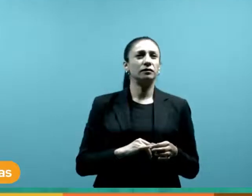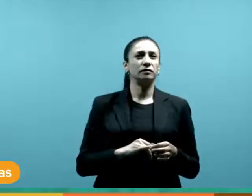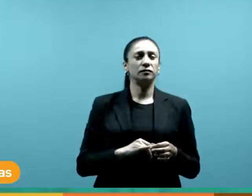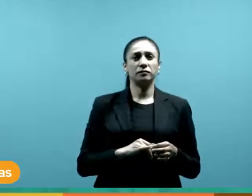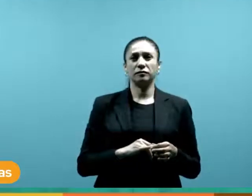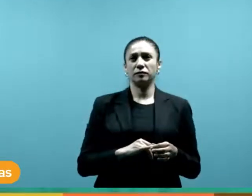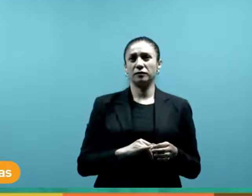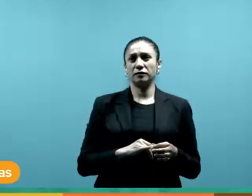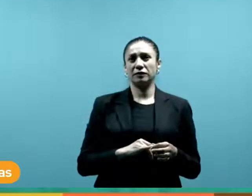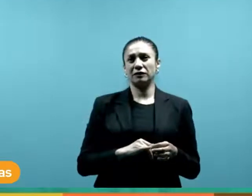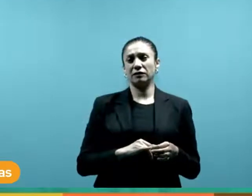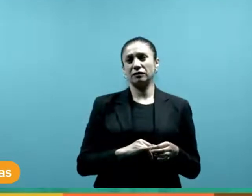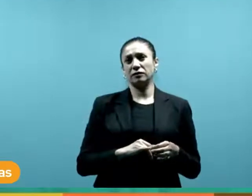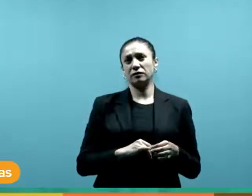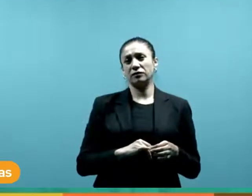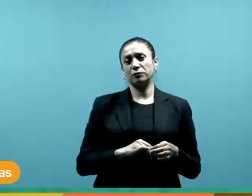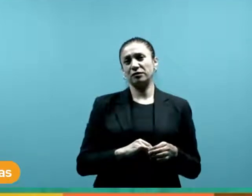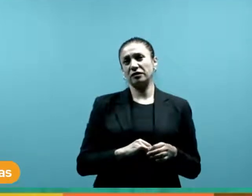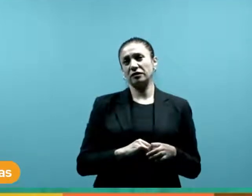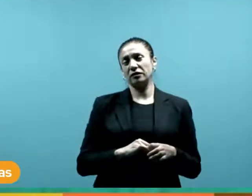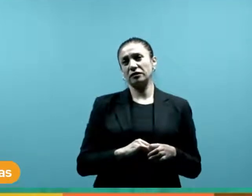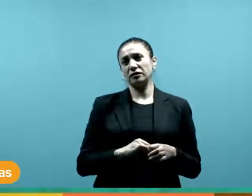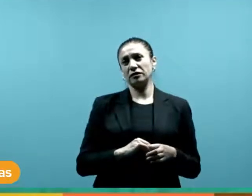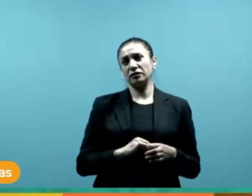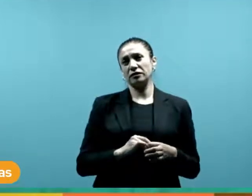families. So we work on